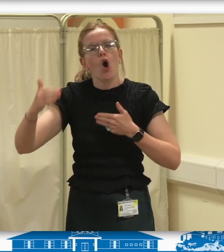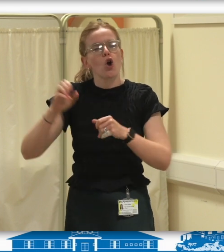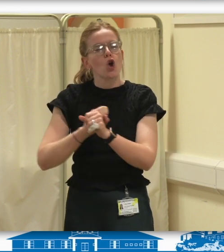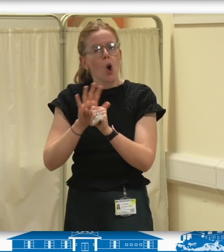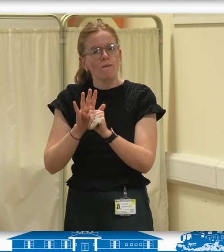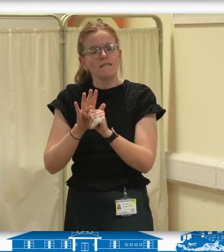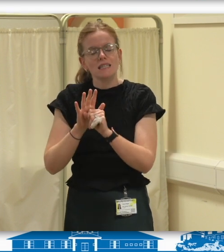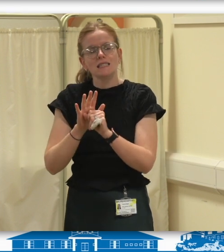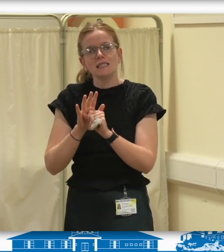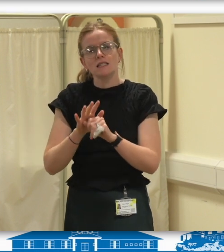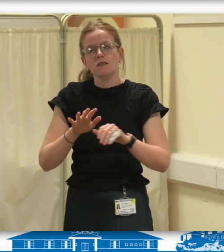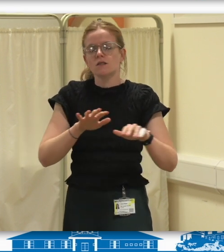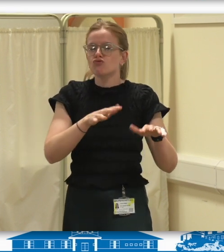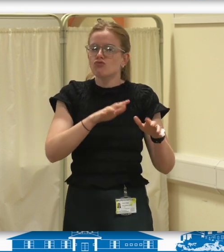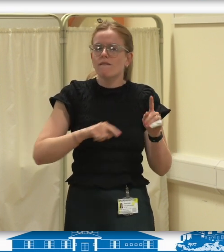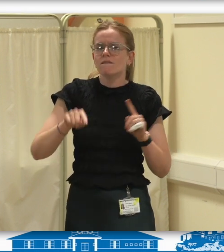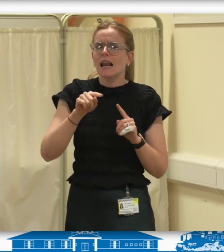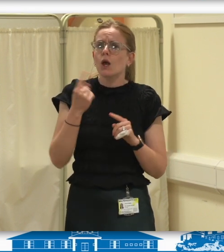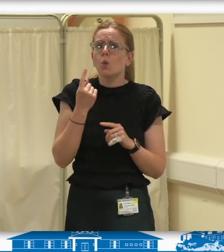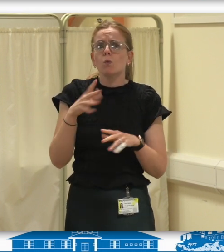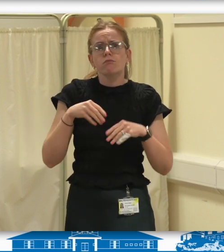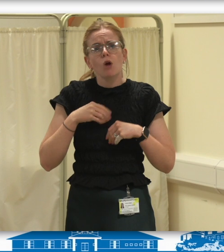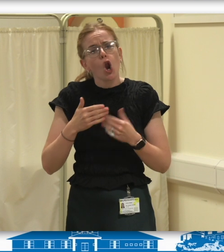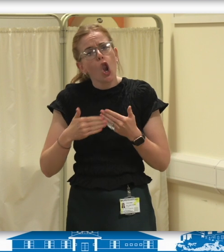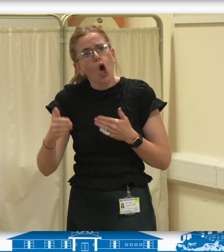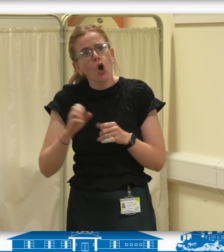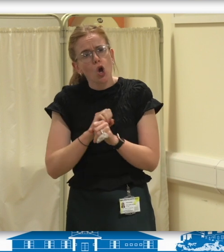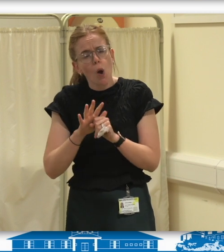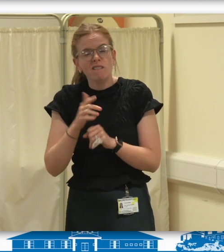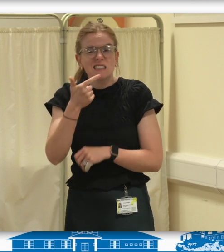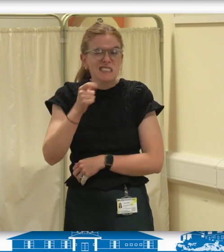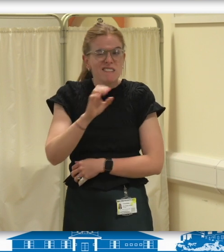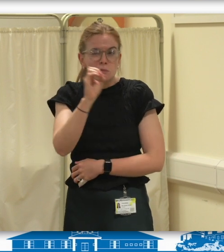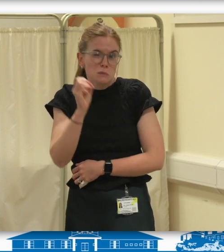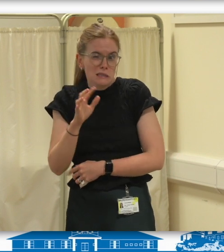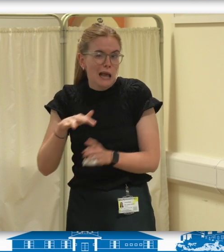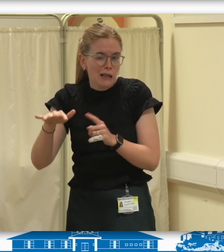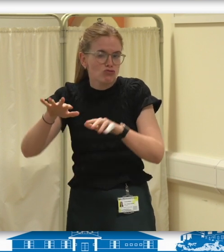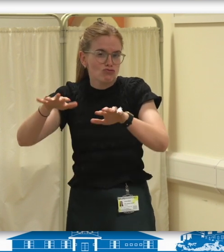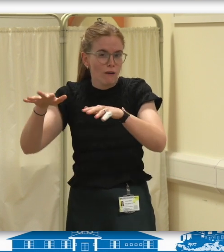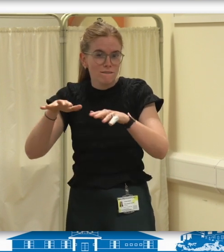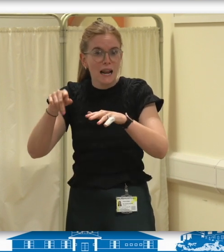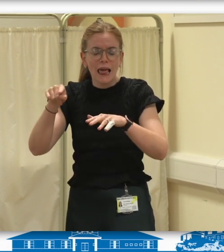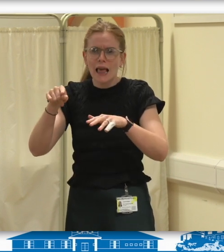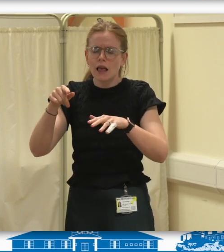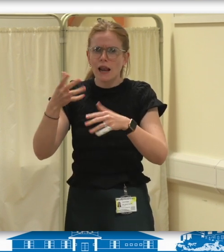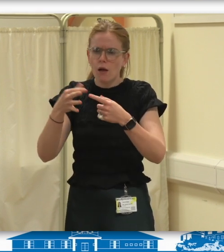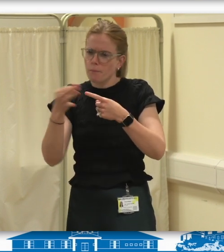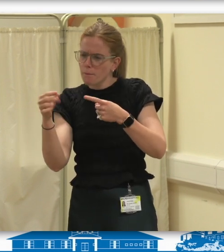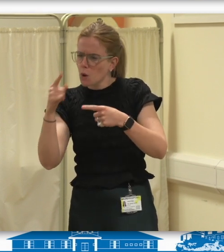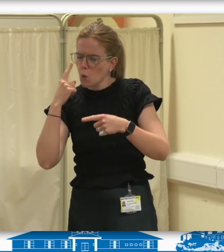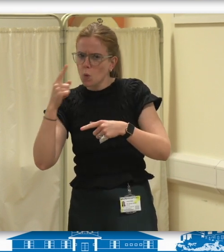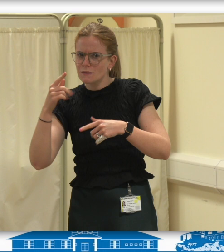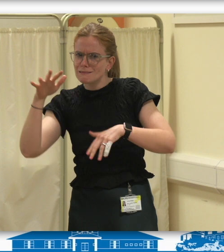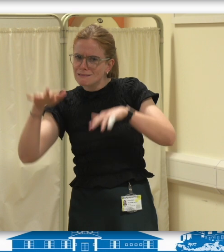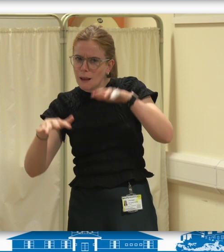Around 70% of those people with long COVID had a condition that is very, very similar to ME/CFS.